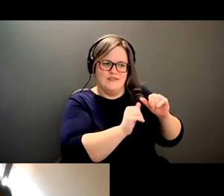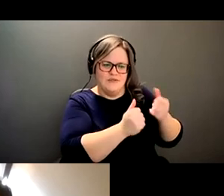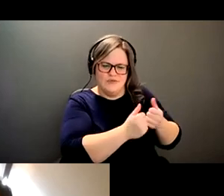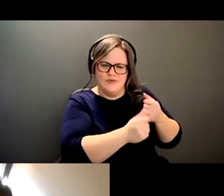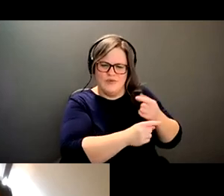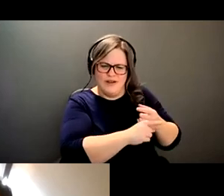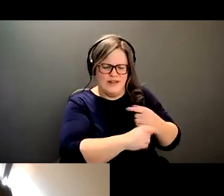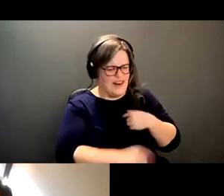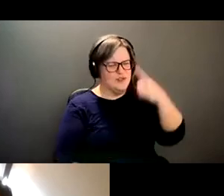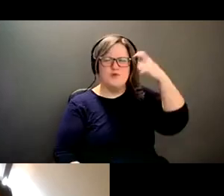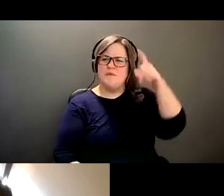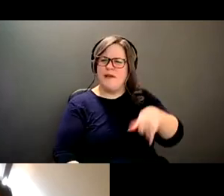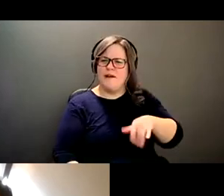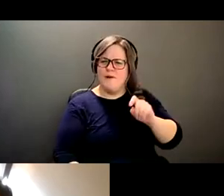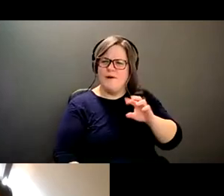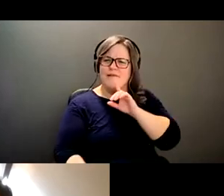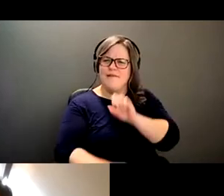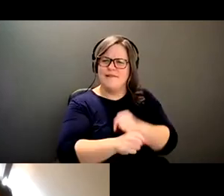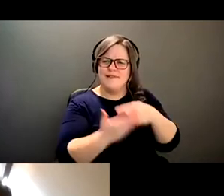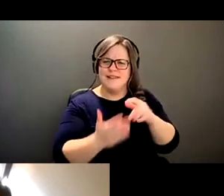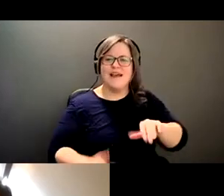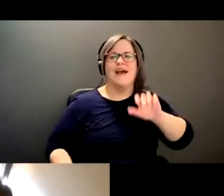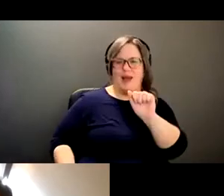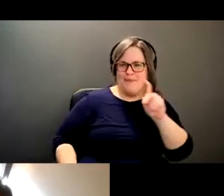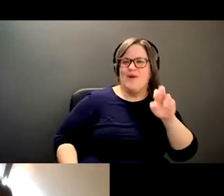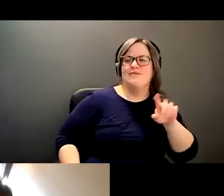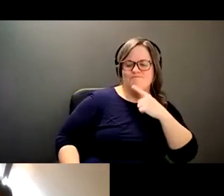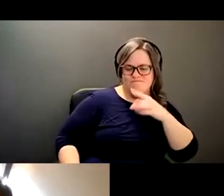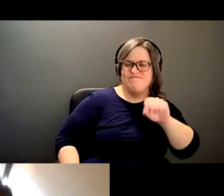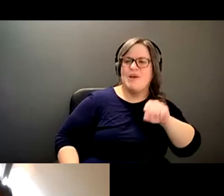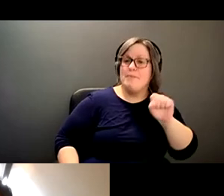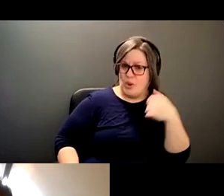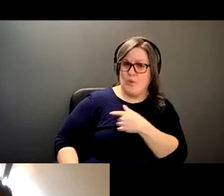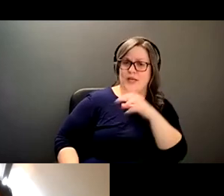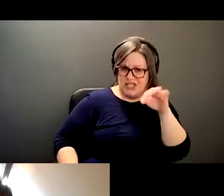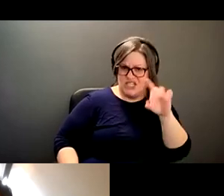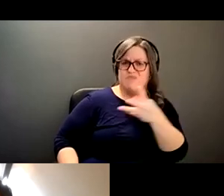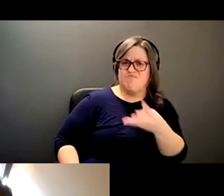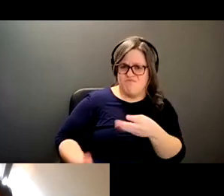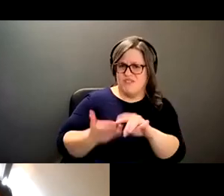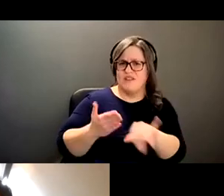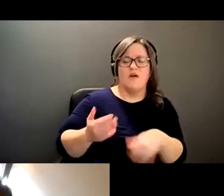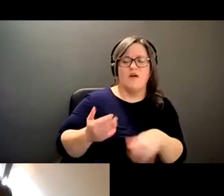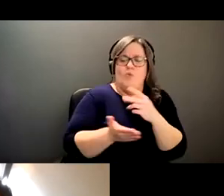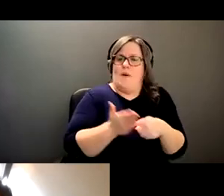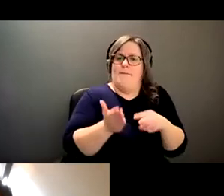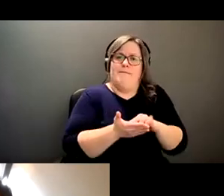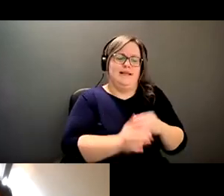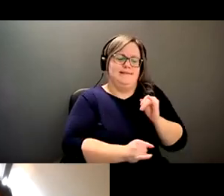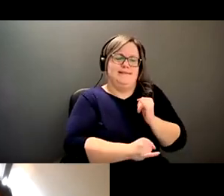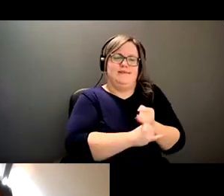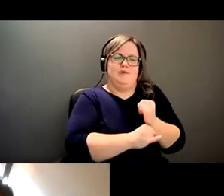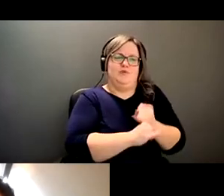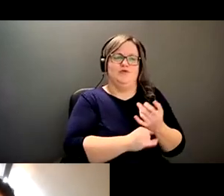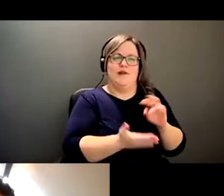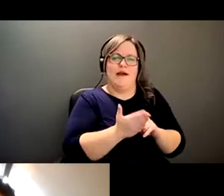that? Yeah, no, that's one of the things I think we're talking about. What is an institution, and what kind of, how do we